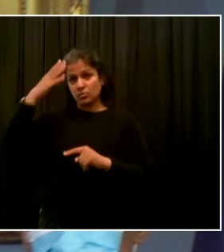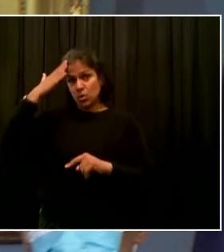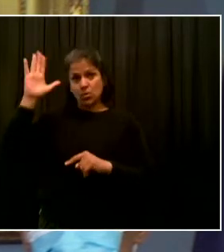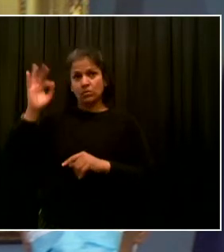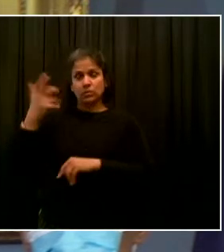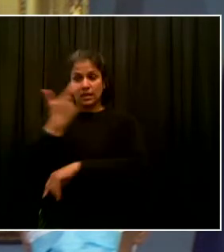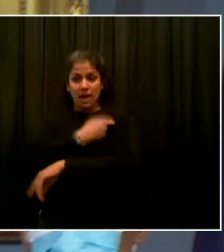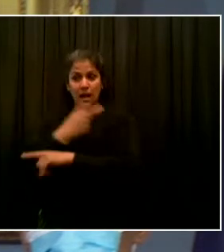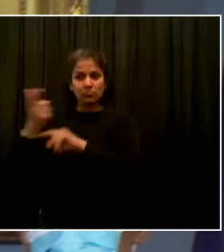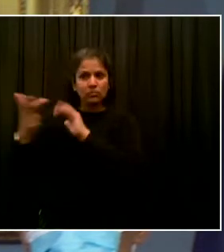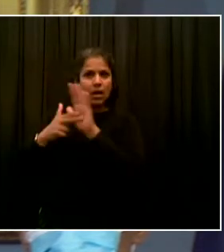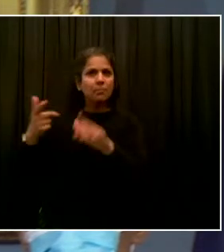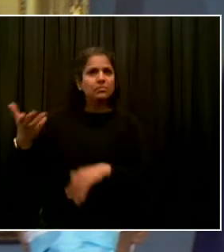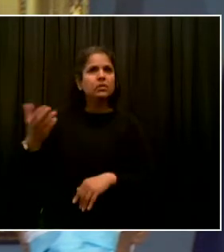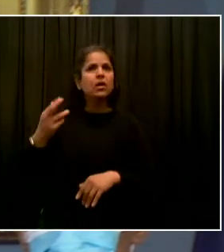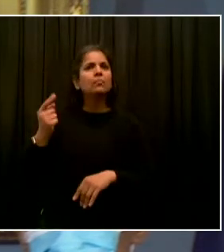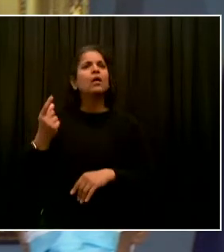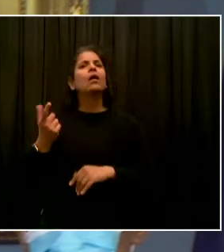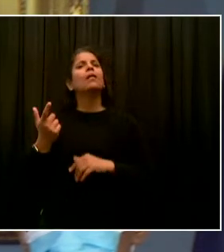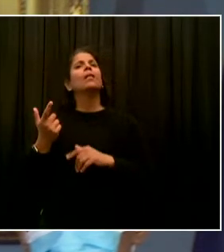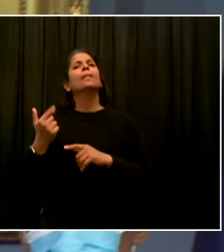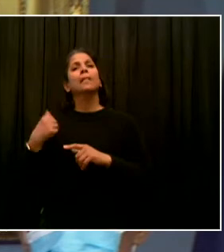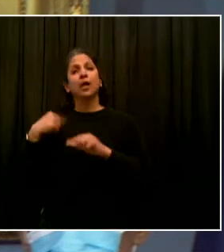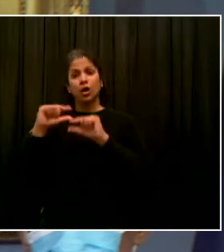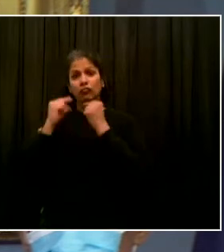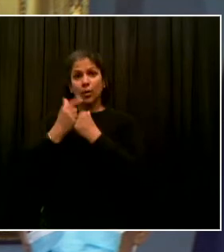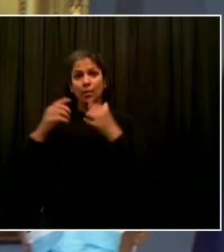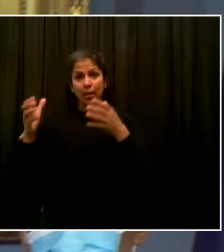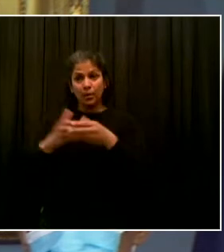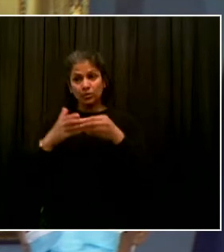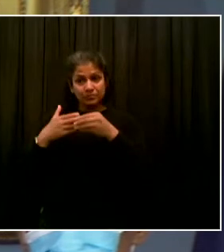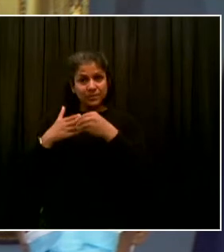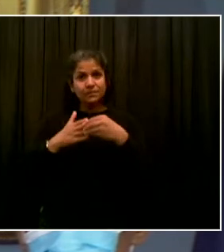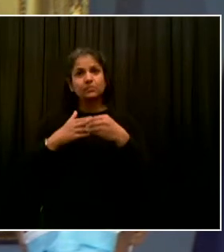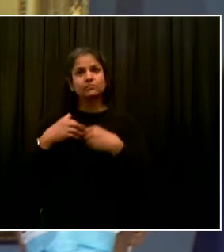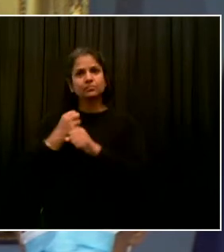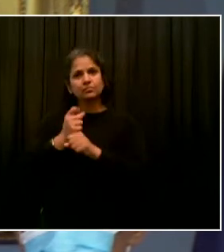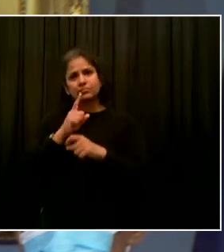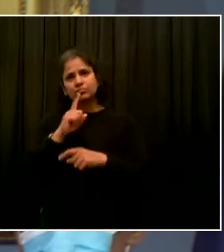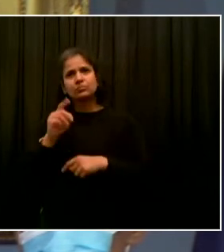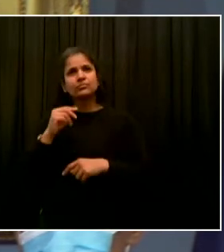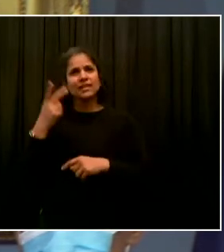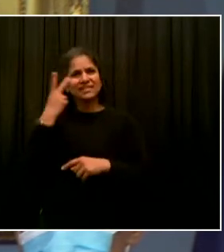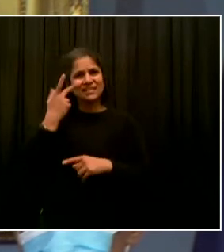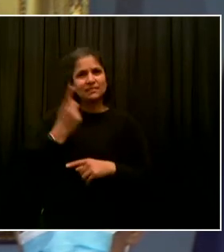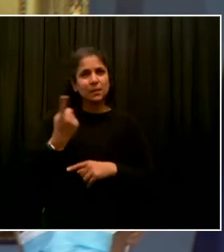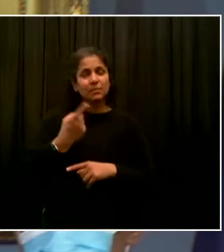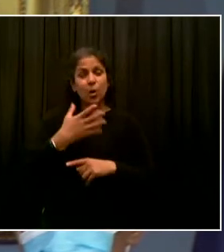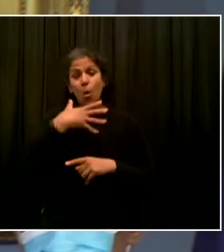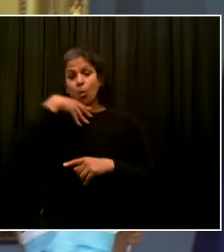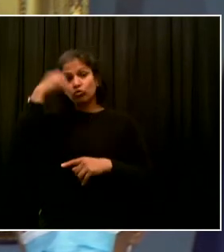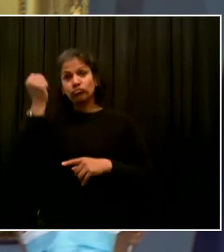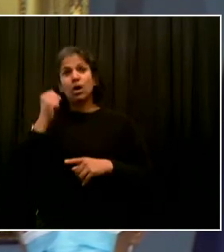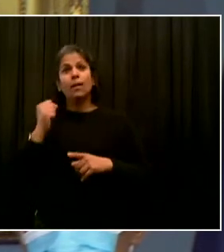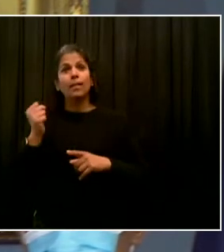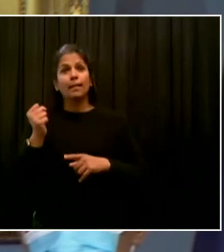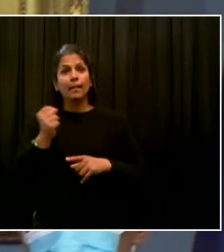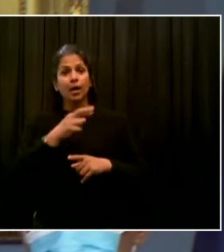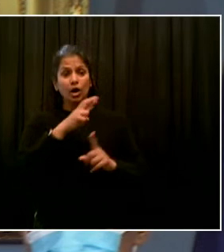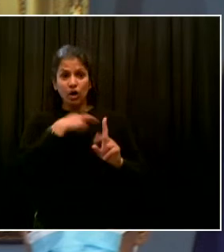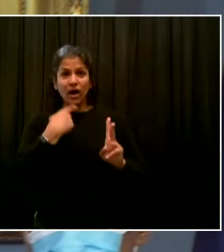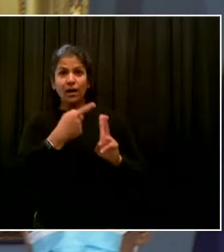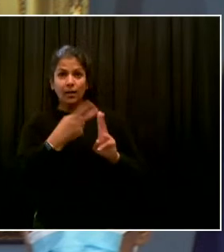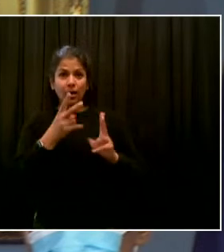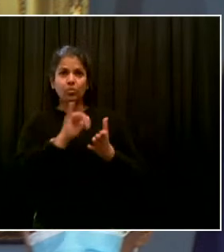group lead the way, but what we've seen in every other wave is that both older at-risk New Yorkers and